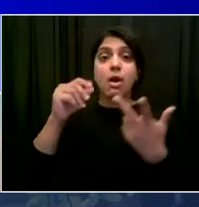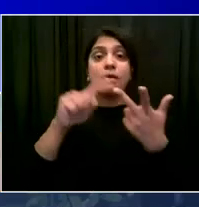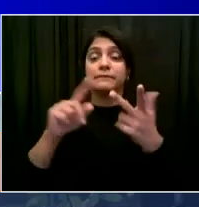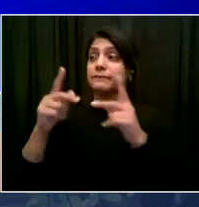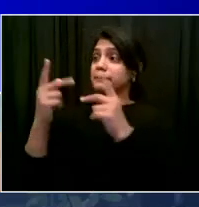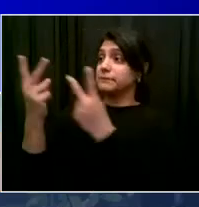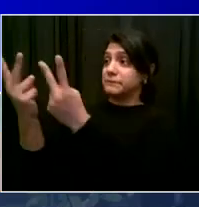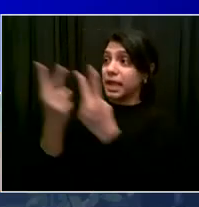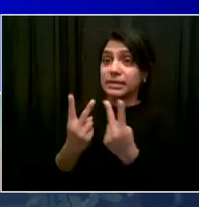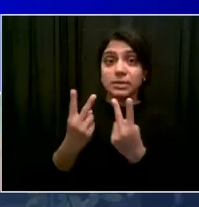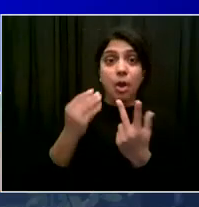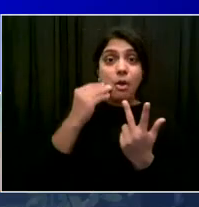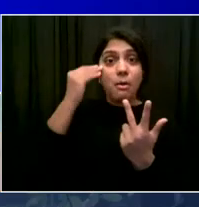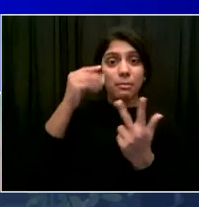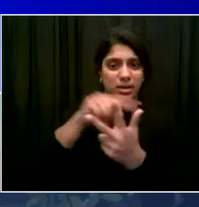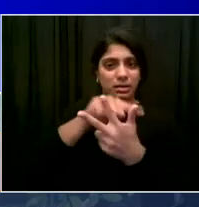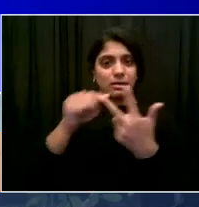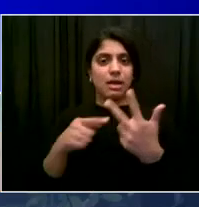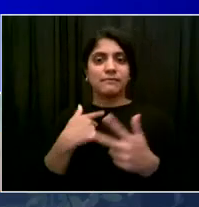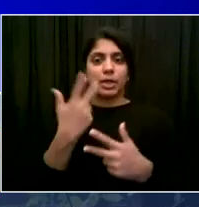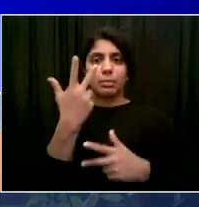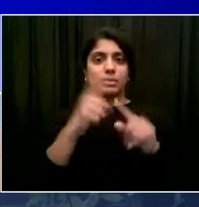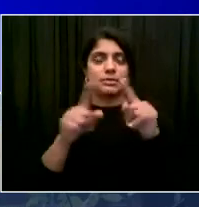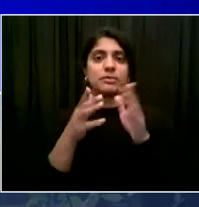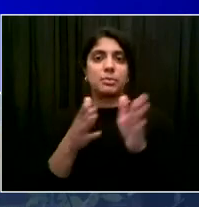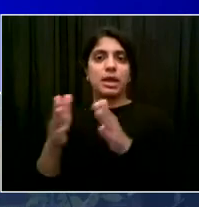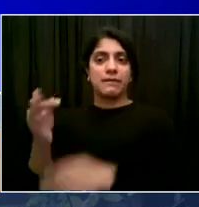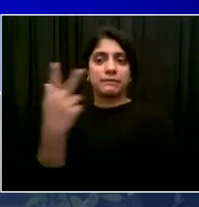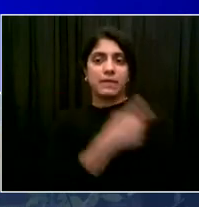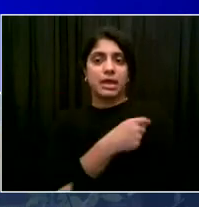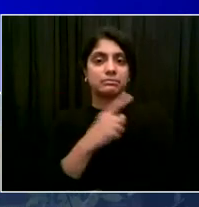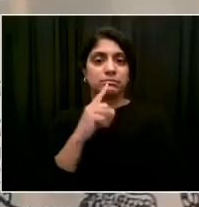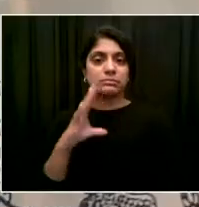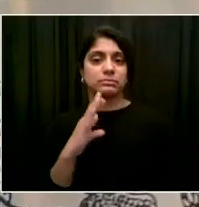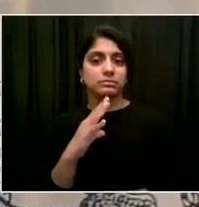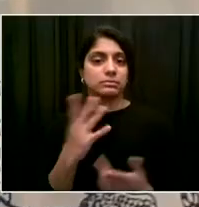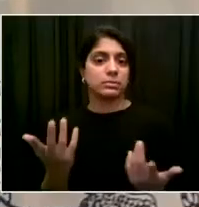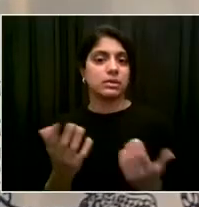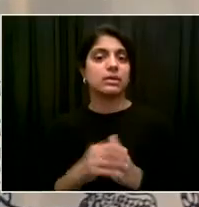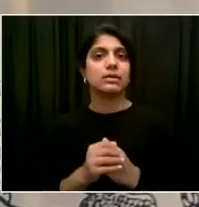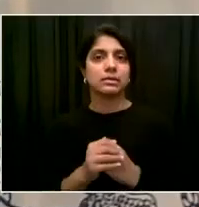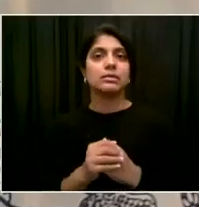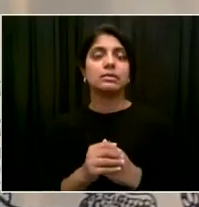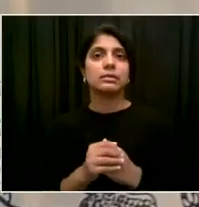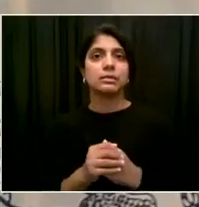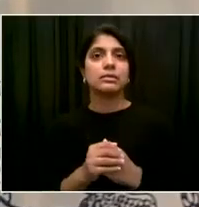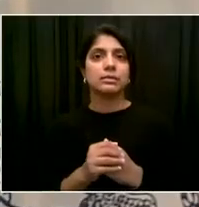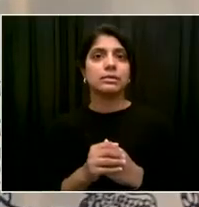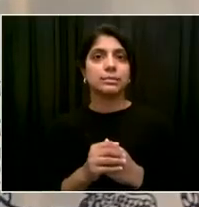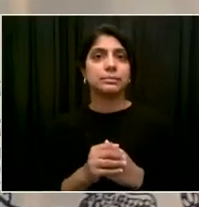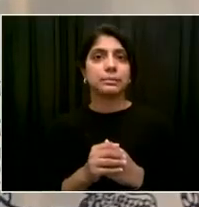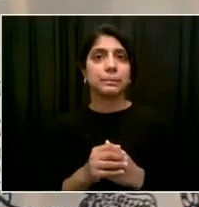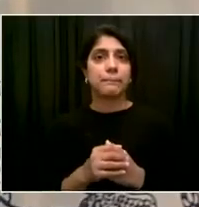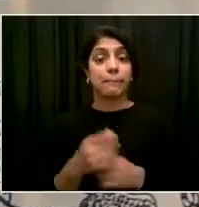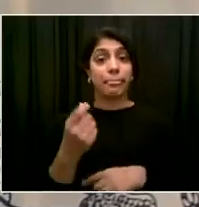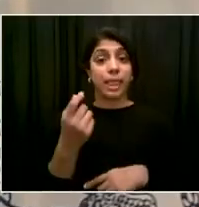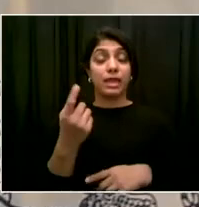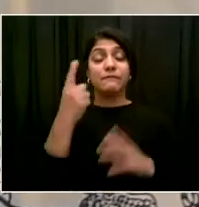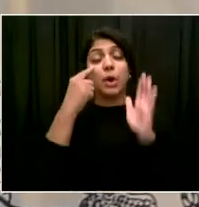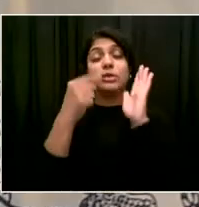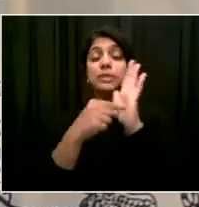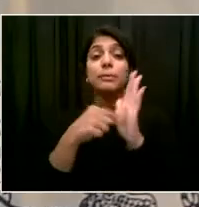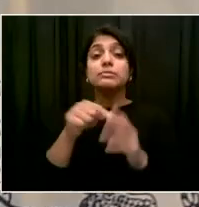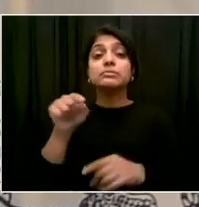every family member. That's crucial to remember too. So if that's a better option for you, you can get at-home